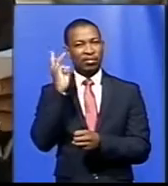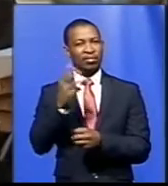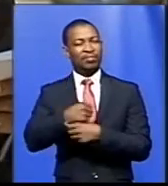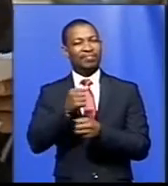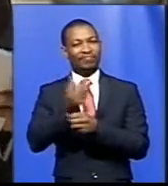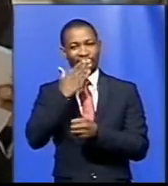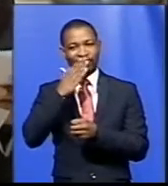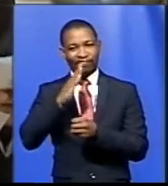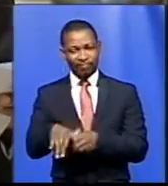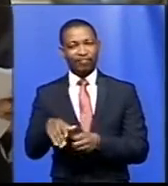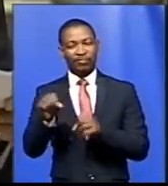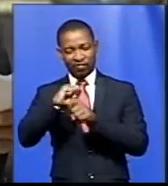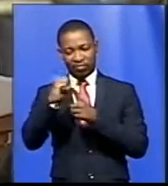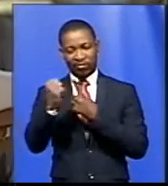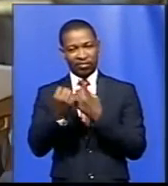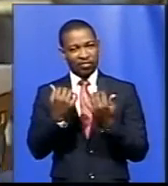the fiscal situation.